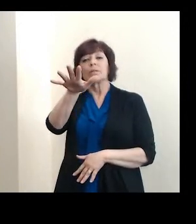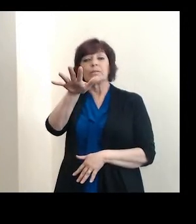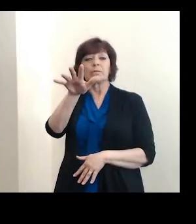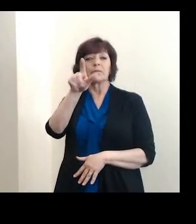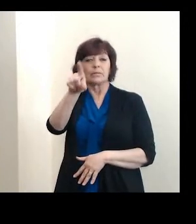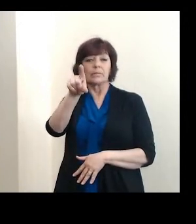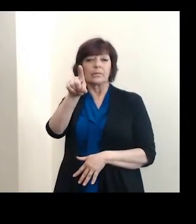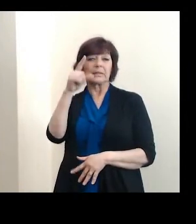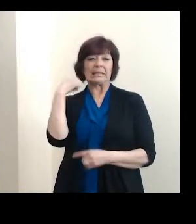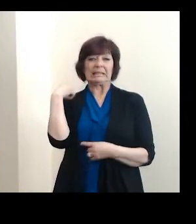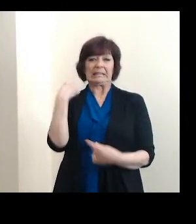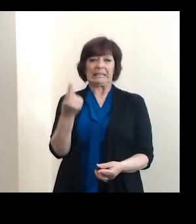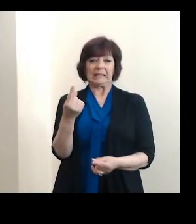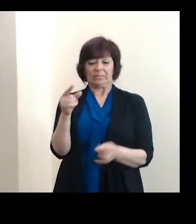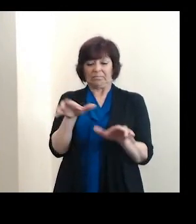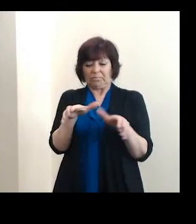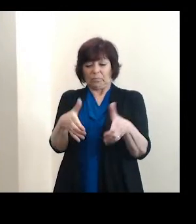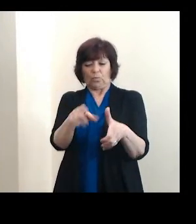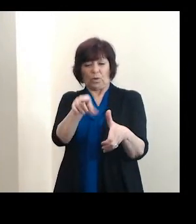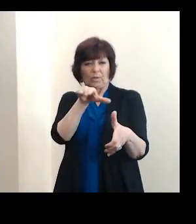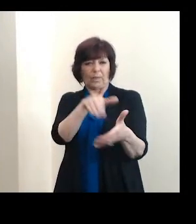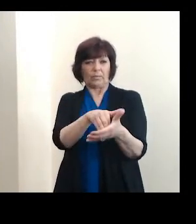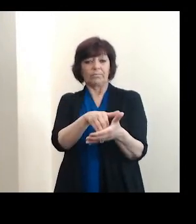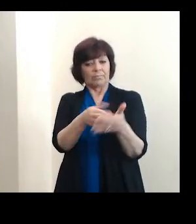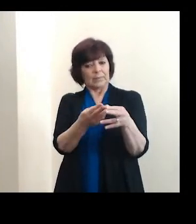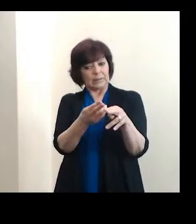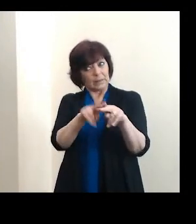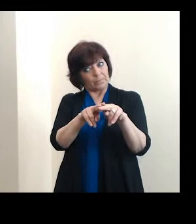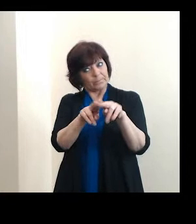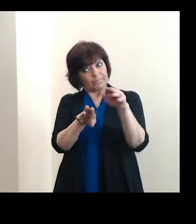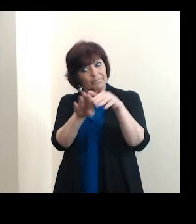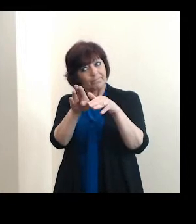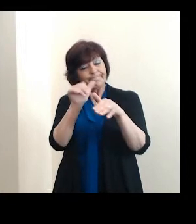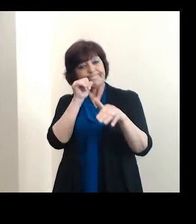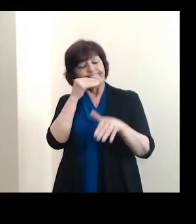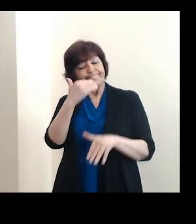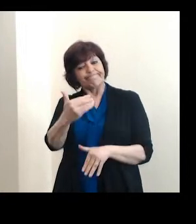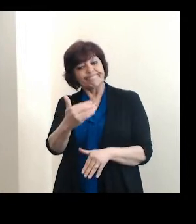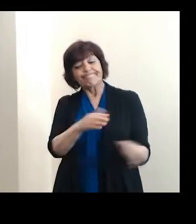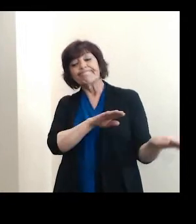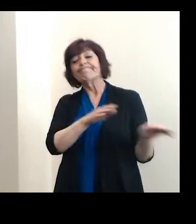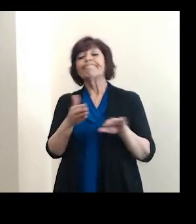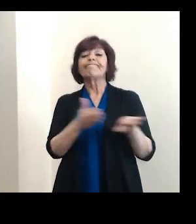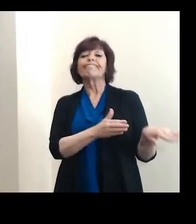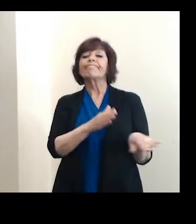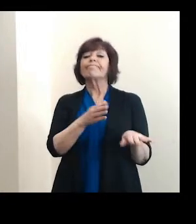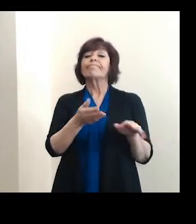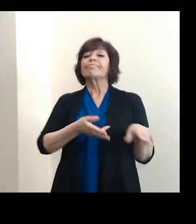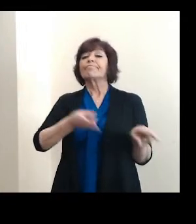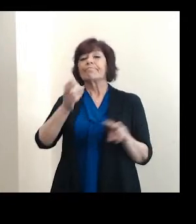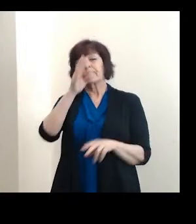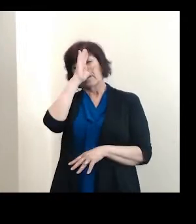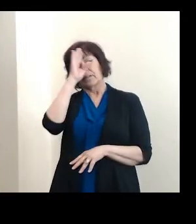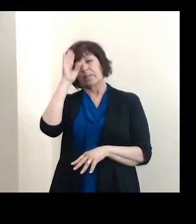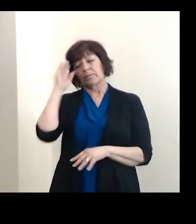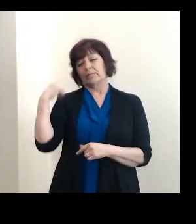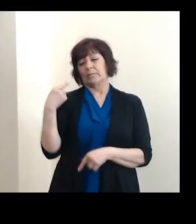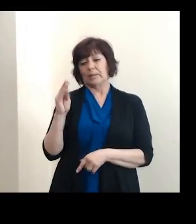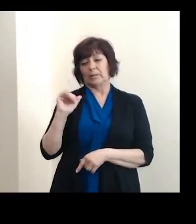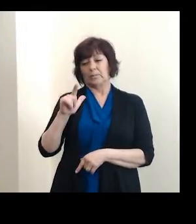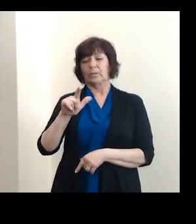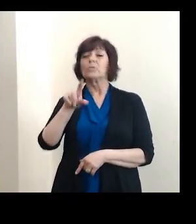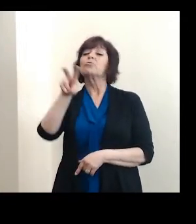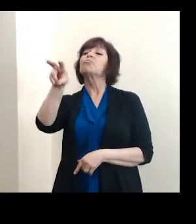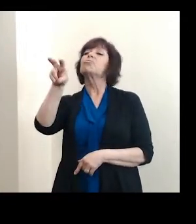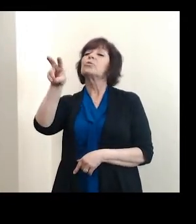100,000 past 7 days. That is also increasing. That's not good. Hospitalizations as of April 4th. There were 240